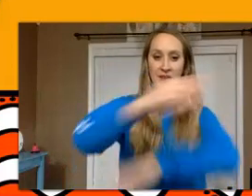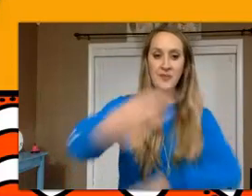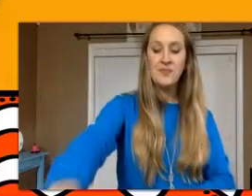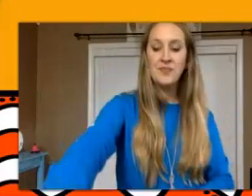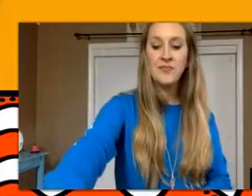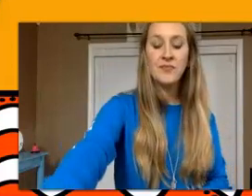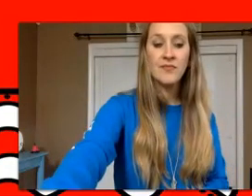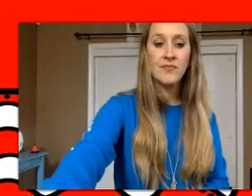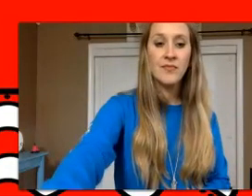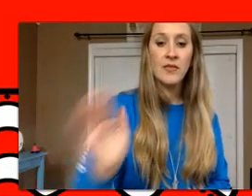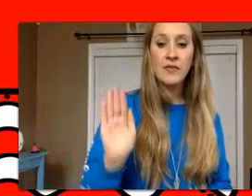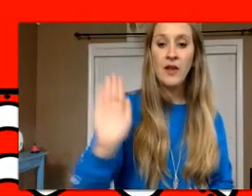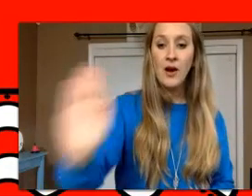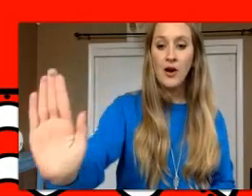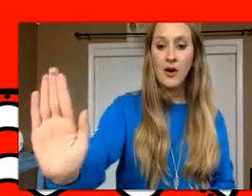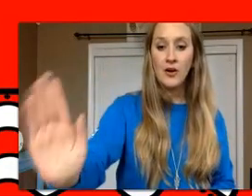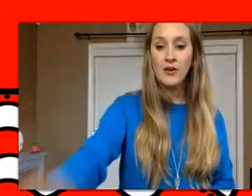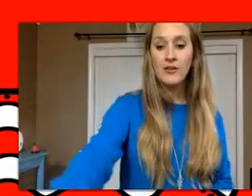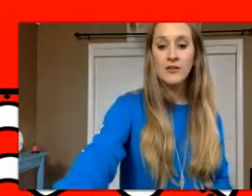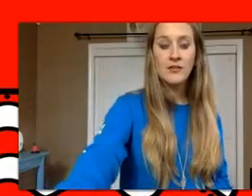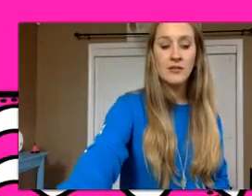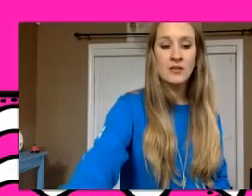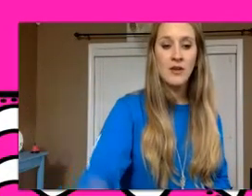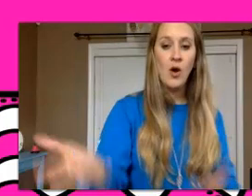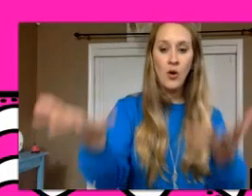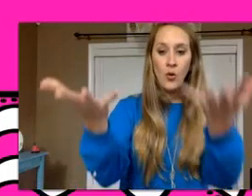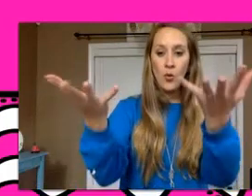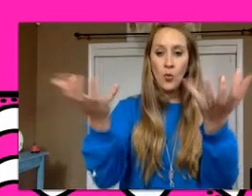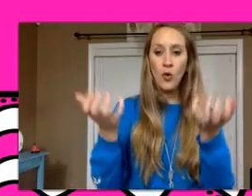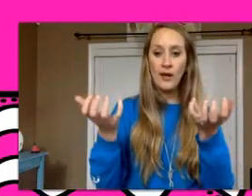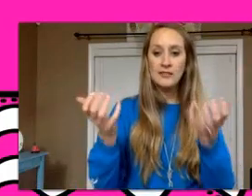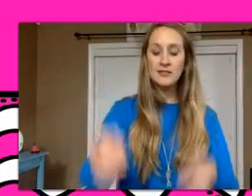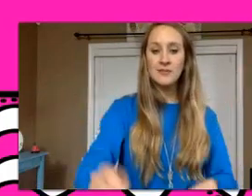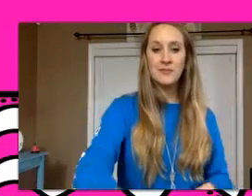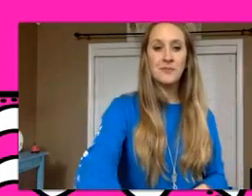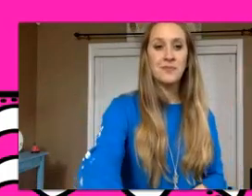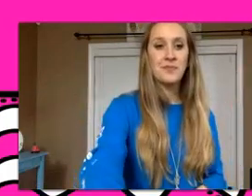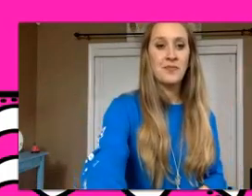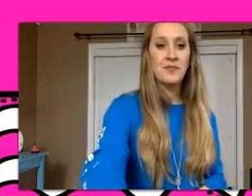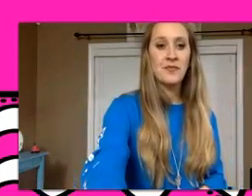day, her, want.